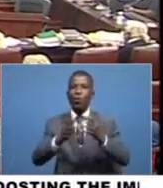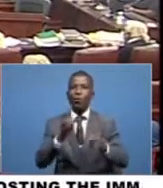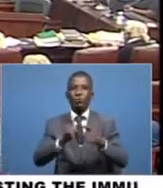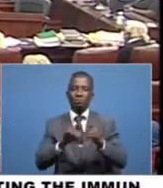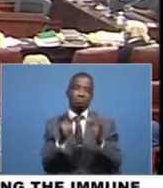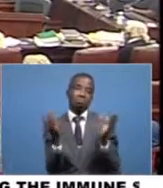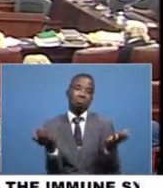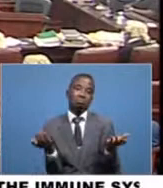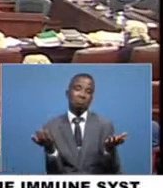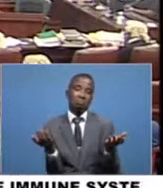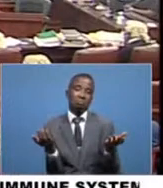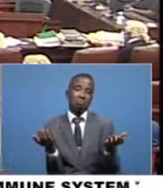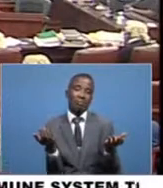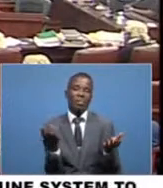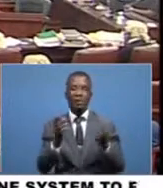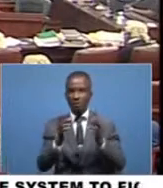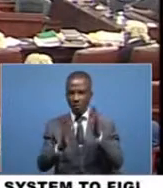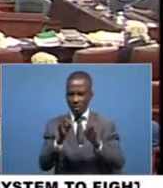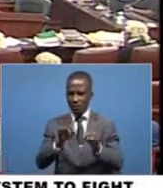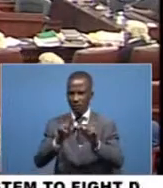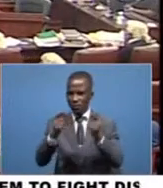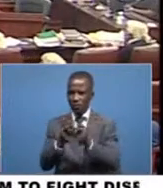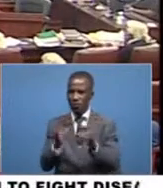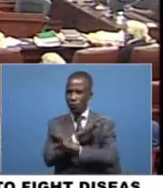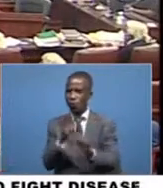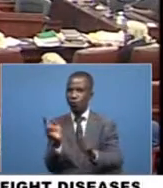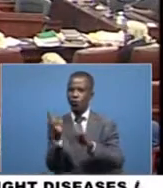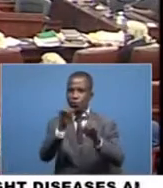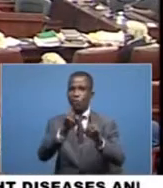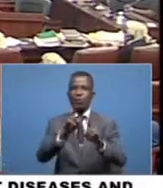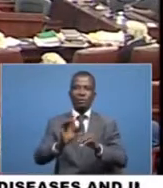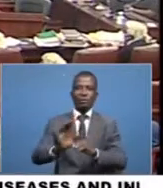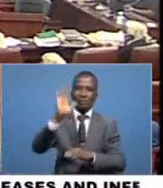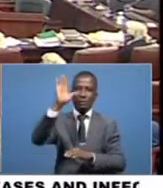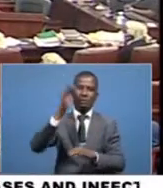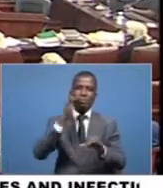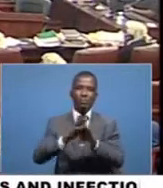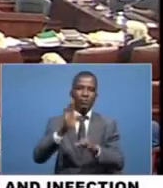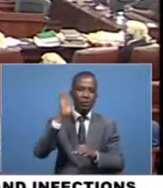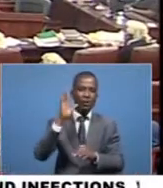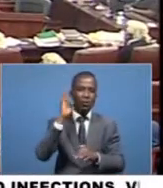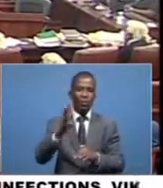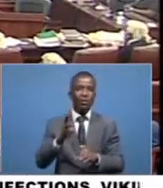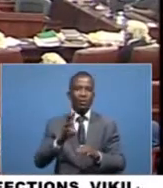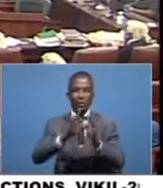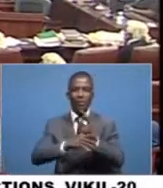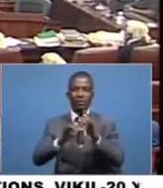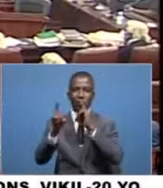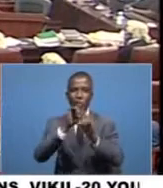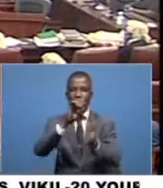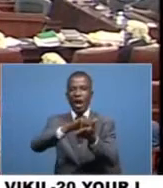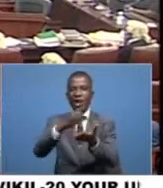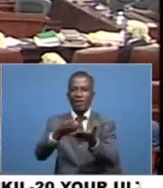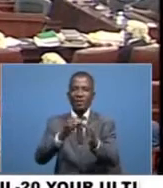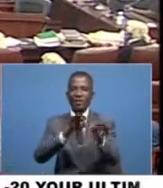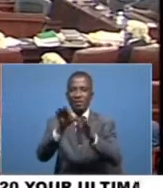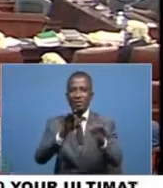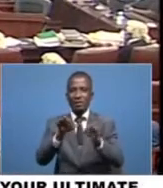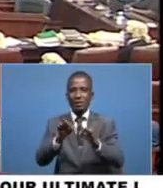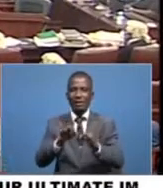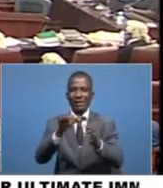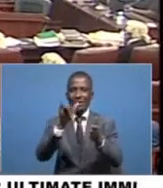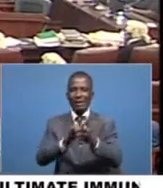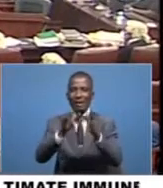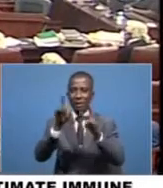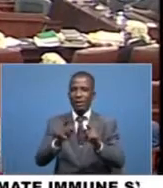And if a party, having gone into the witness box and sworn or affirmed, elects to give no evidence, his opponent is not obliged